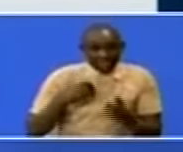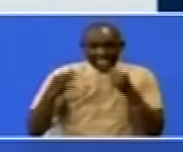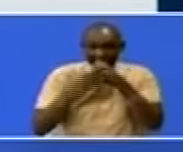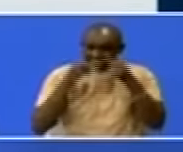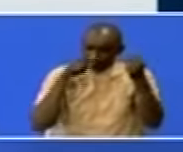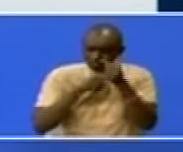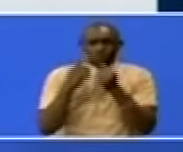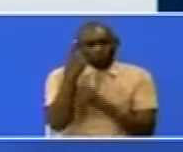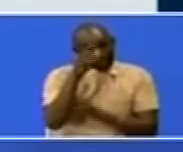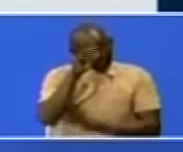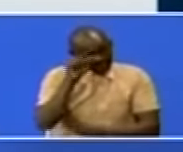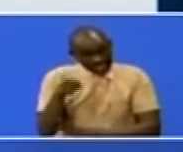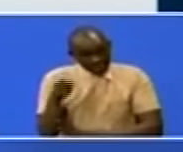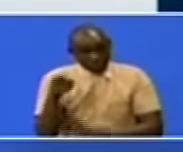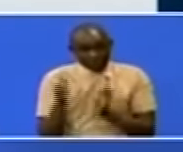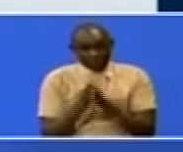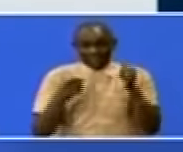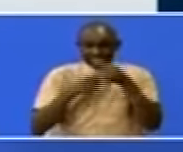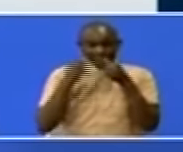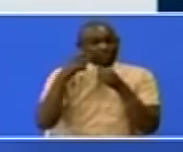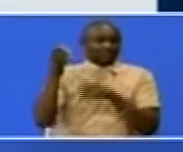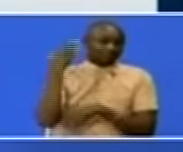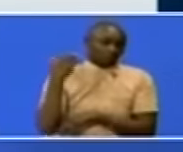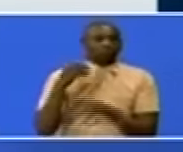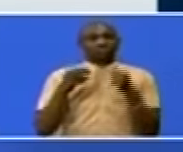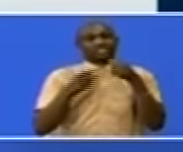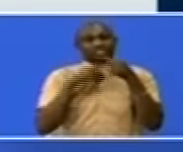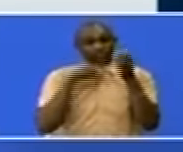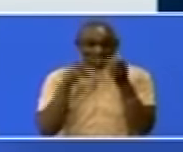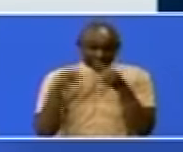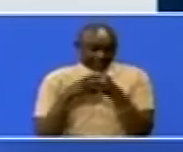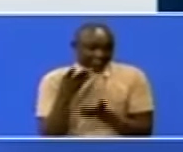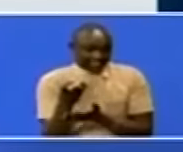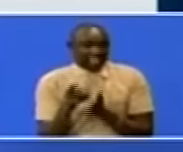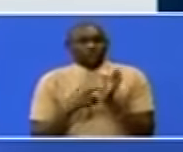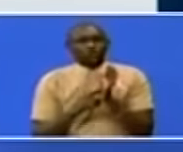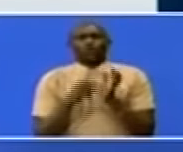8.1 million shillings from 6.7 million shillings, representing a